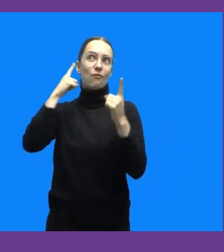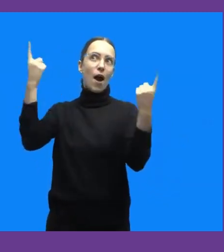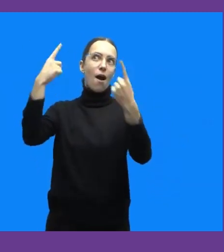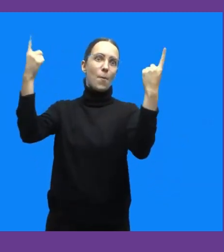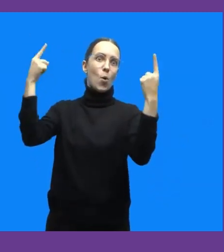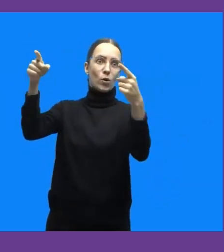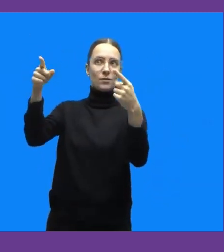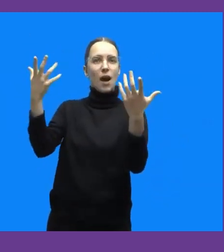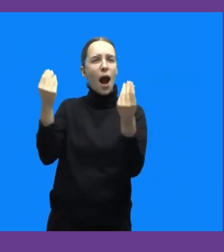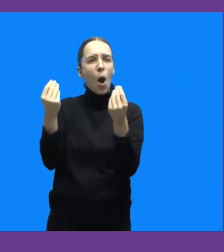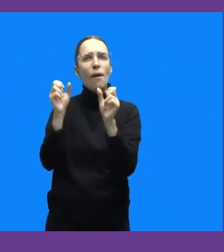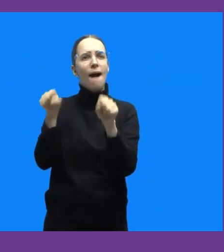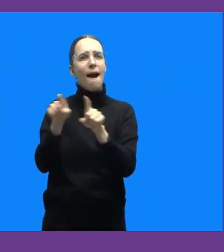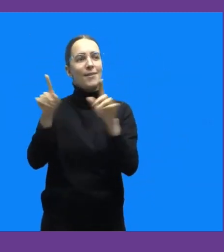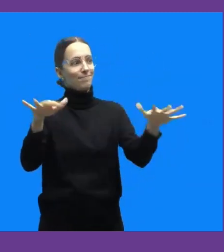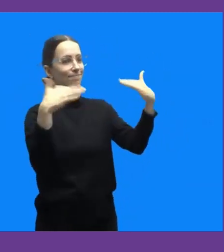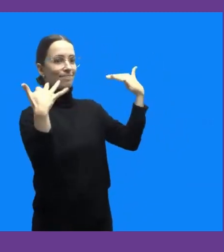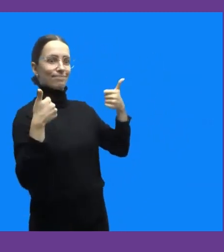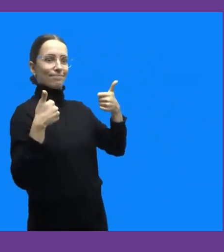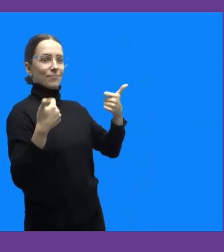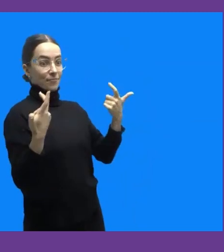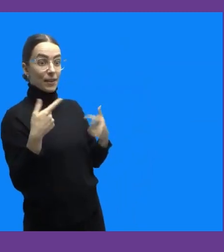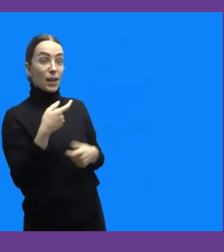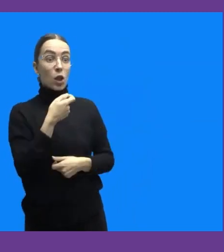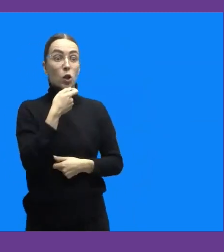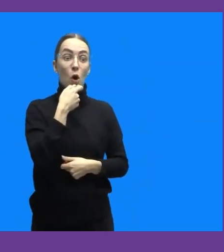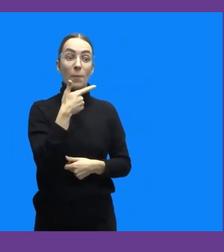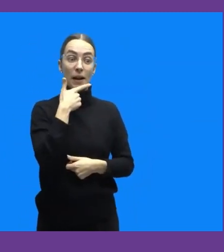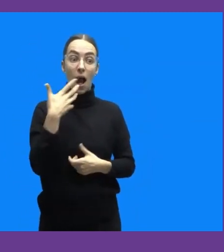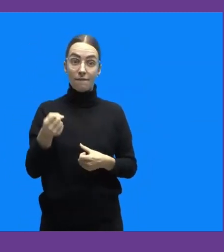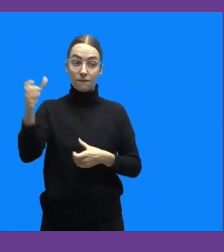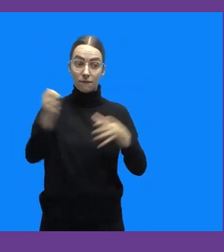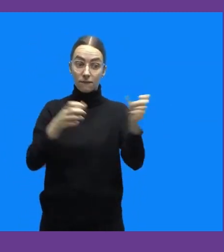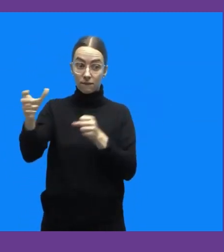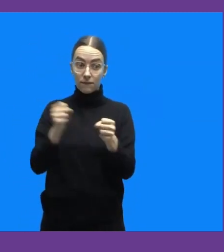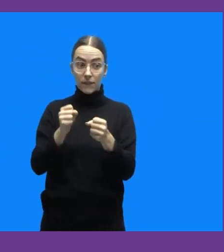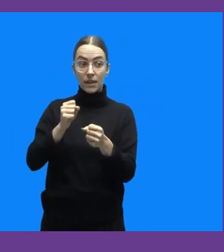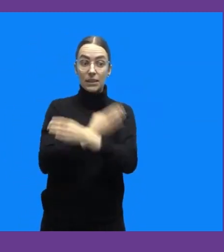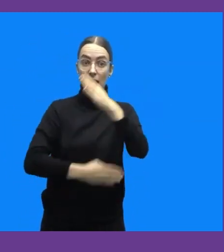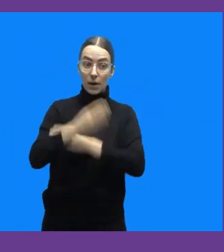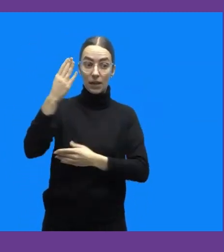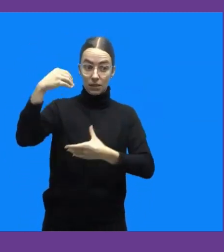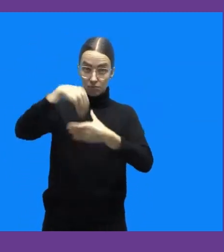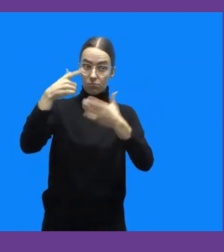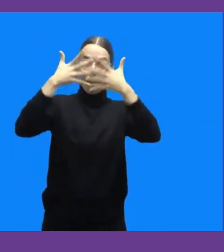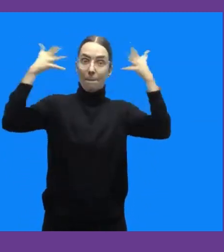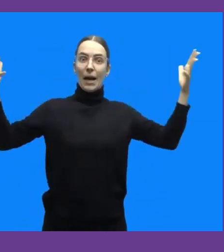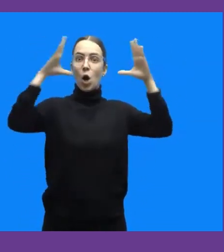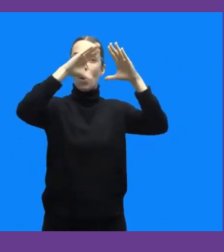huge market opportunity here on developing products that are accessible. It definitely creates a bigger